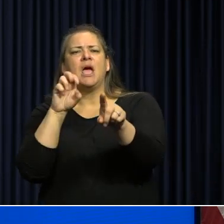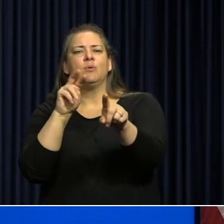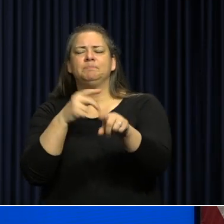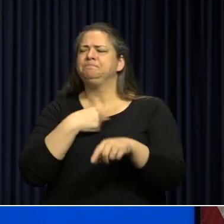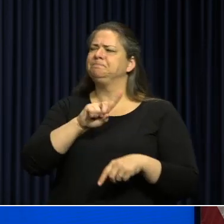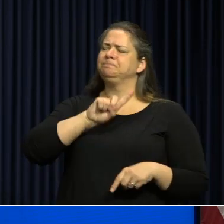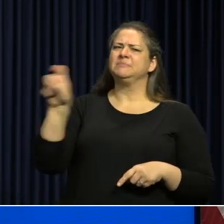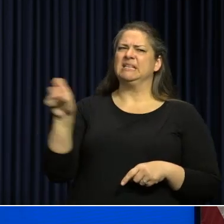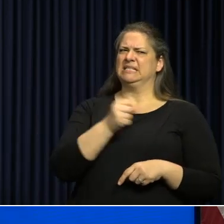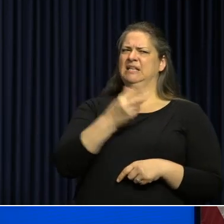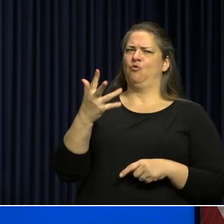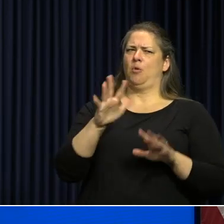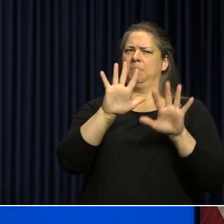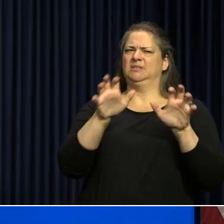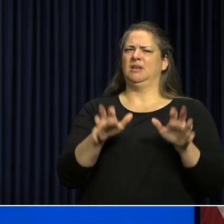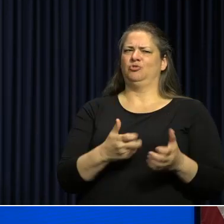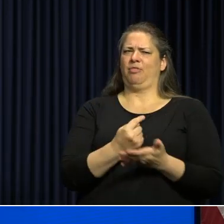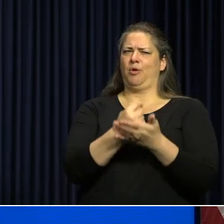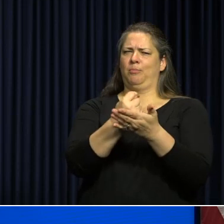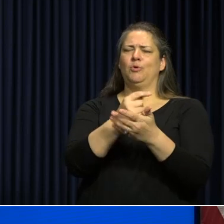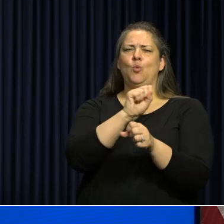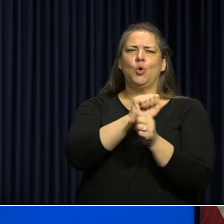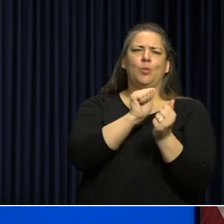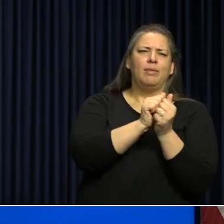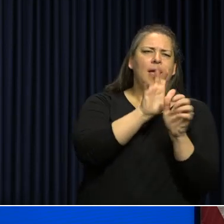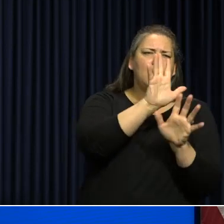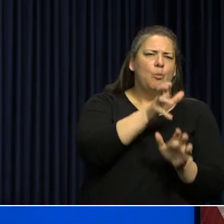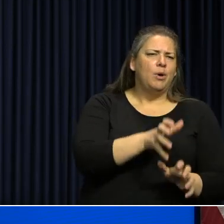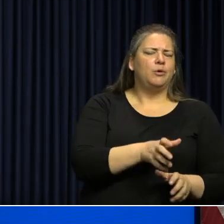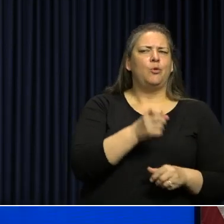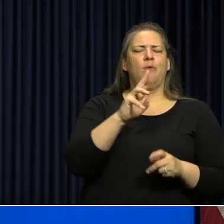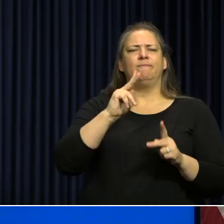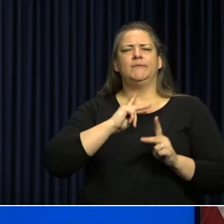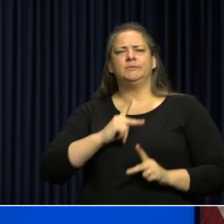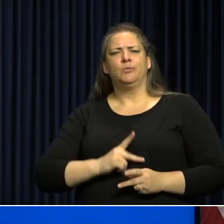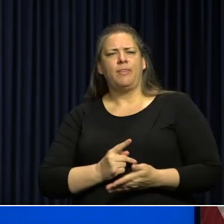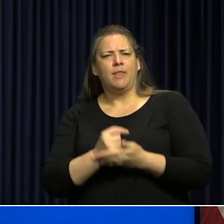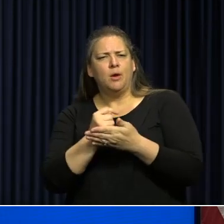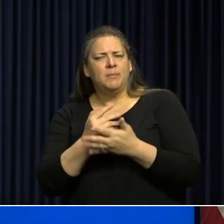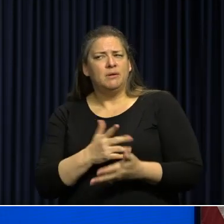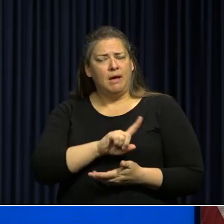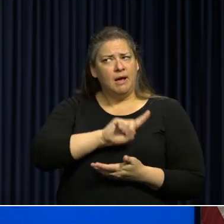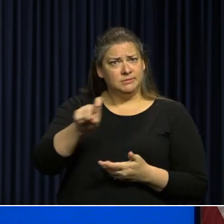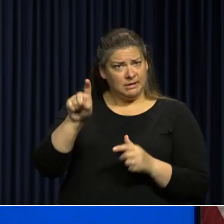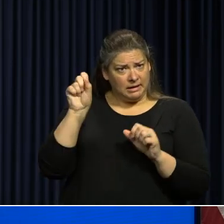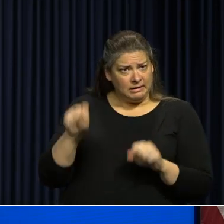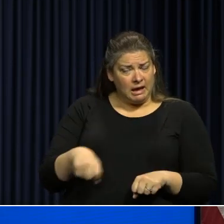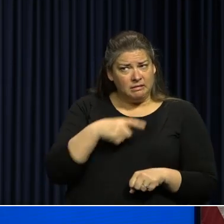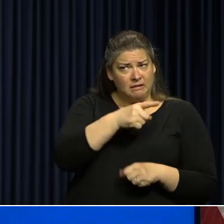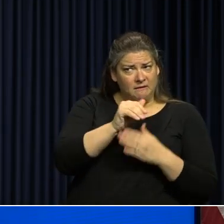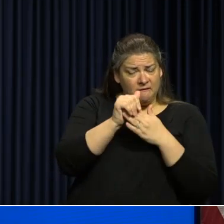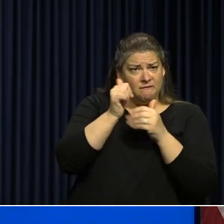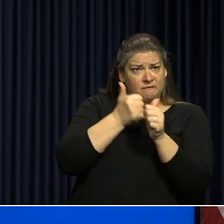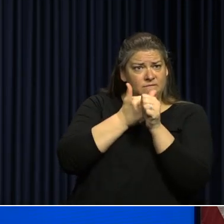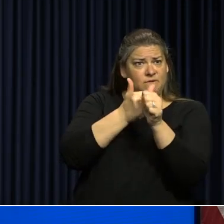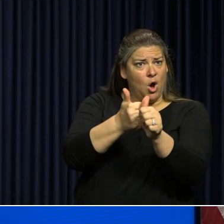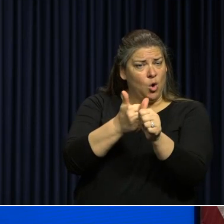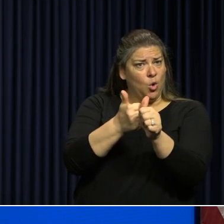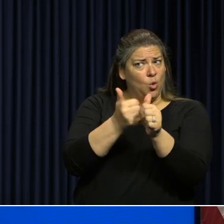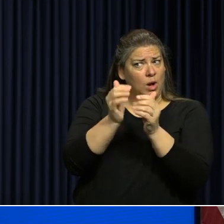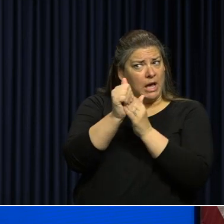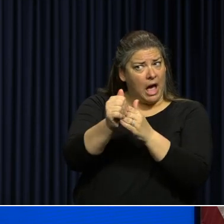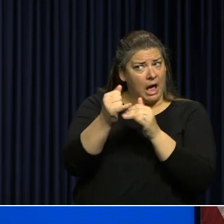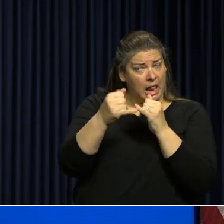massage therapists who work either alongside chiropractors or physical therapists asking if they can follow all the guidelines, would they be able